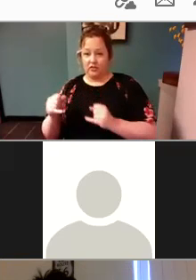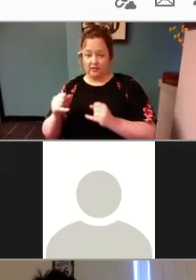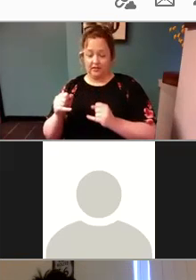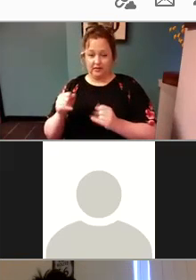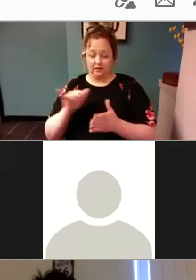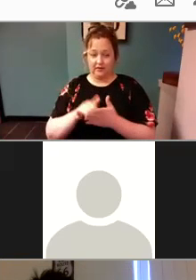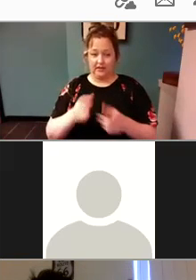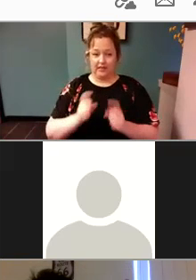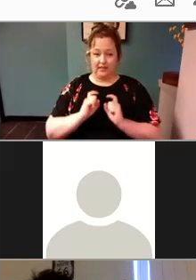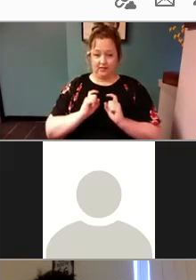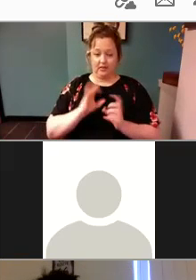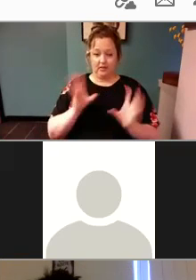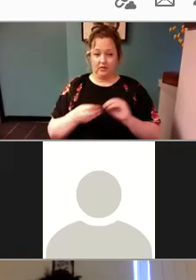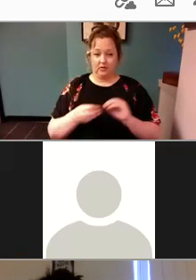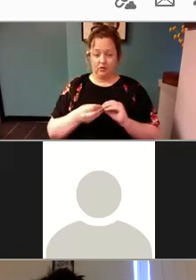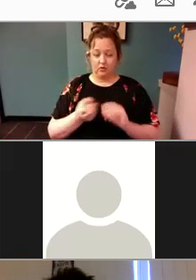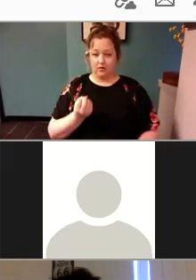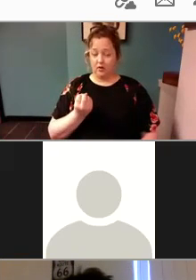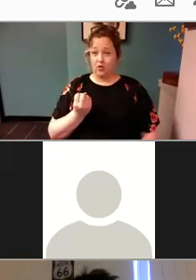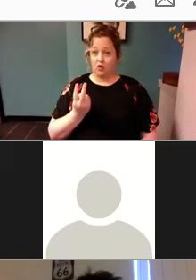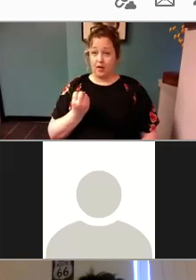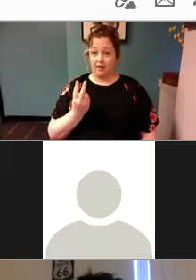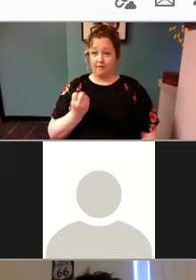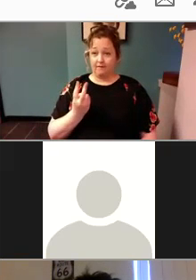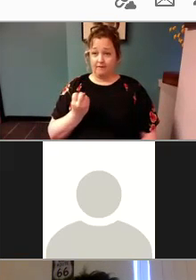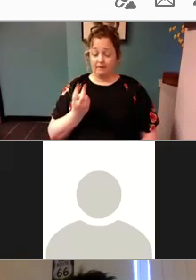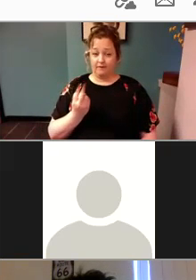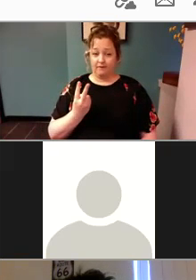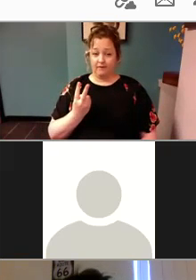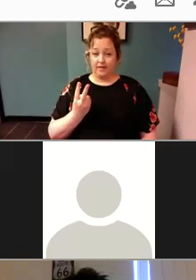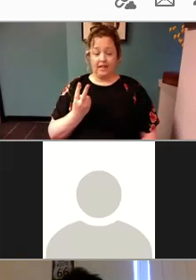12 edges in total. Now, if we